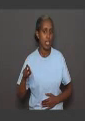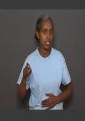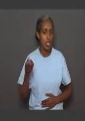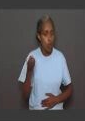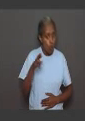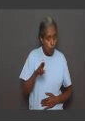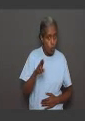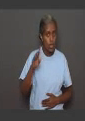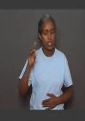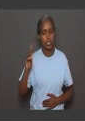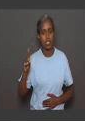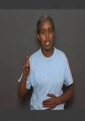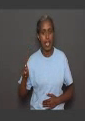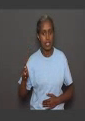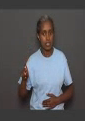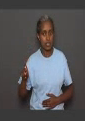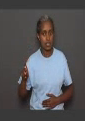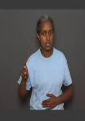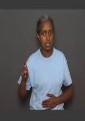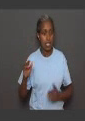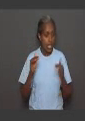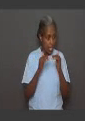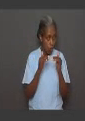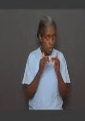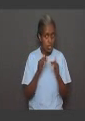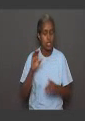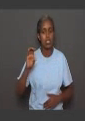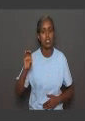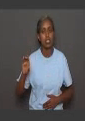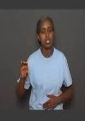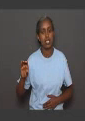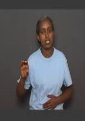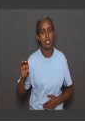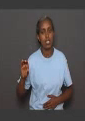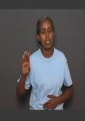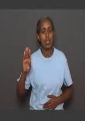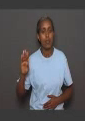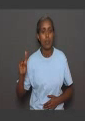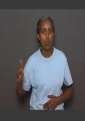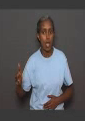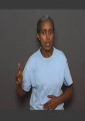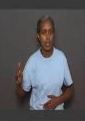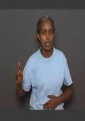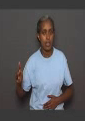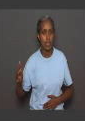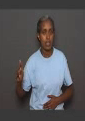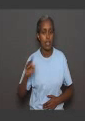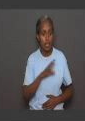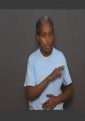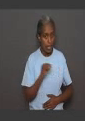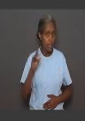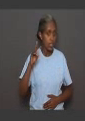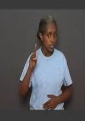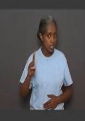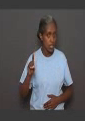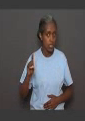or dx, equal C, B1, and